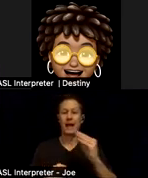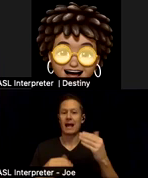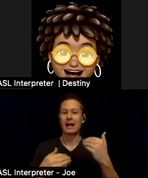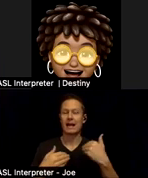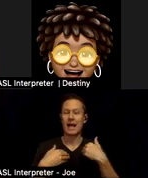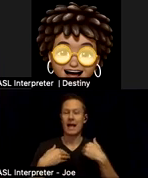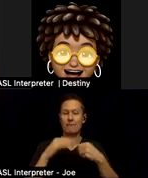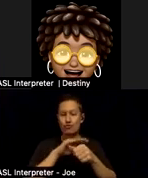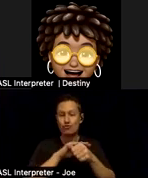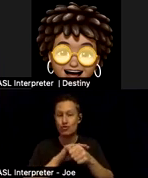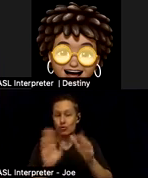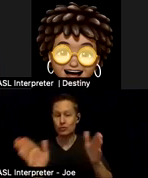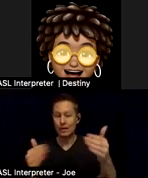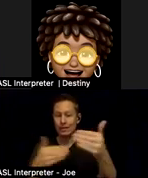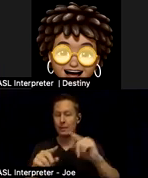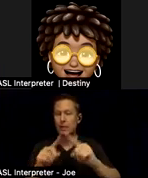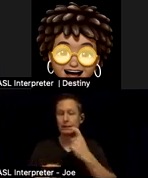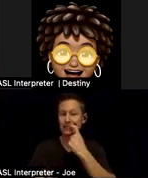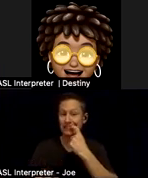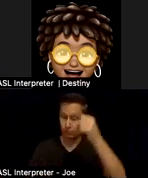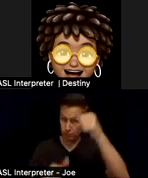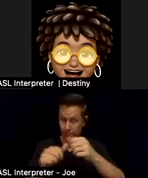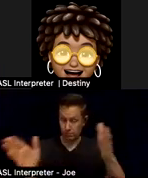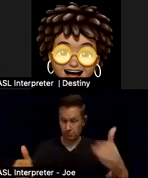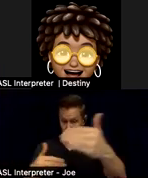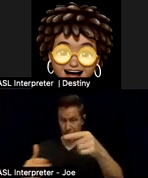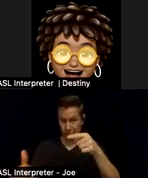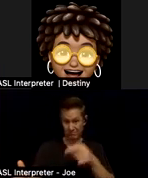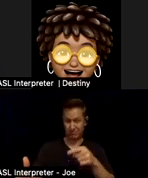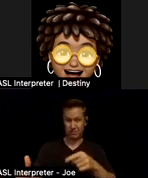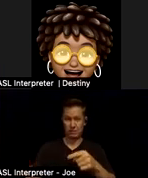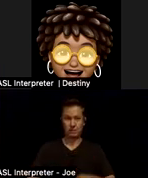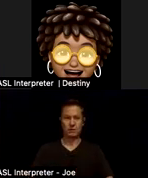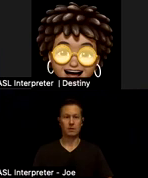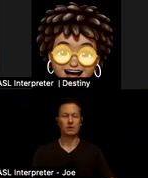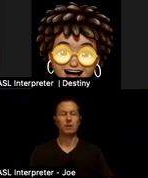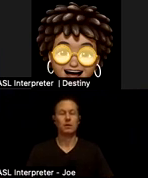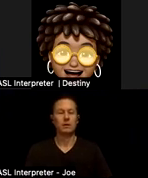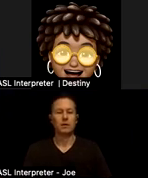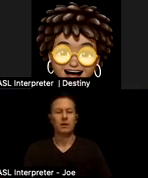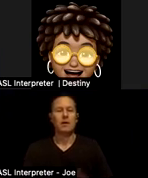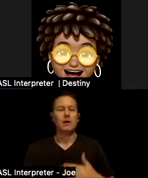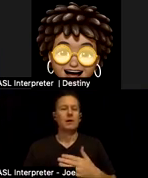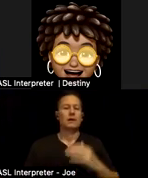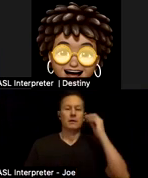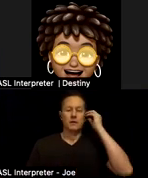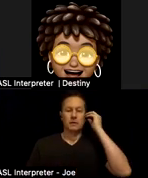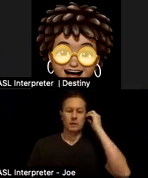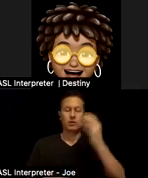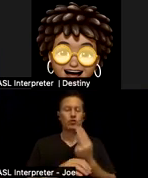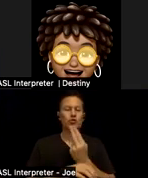now, but this is a glass cage for him. He's not going to make a guest appearance today, but we want to make sure that you're using quake hold putty or